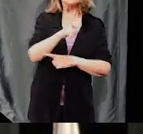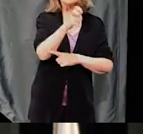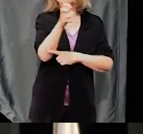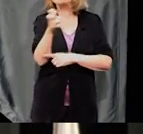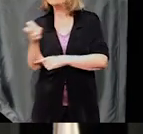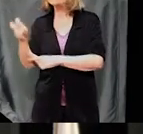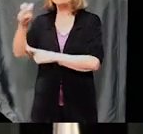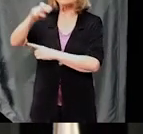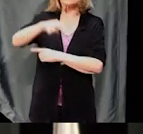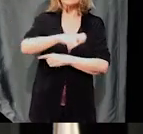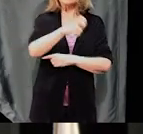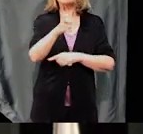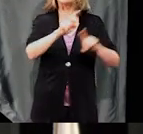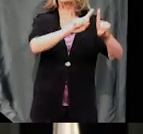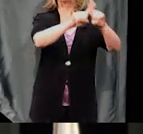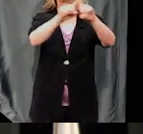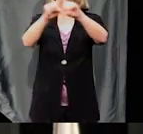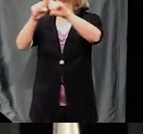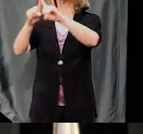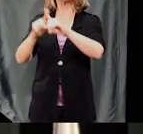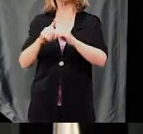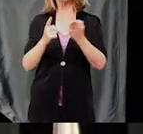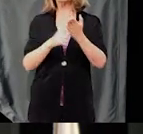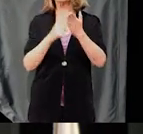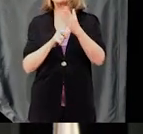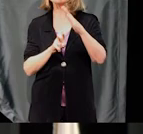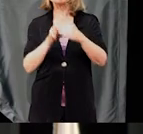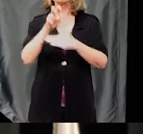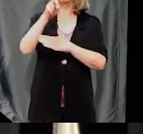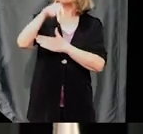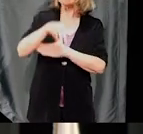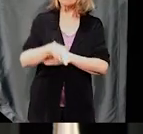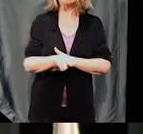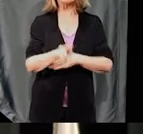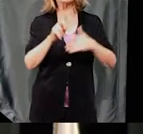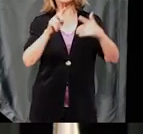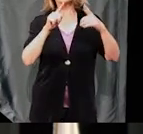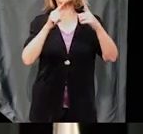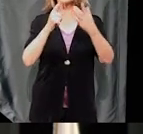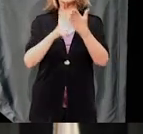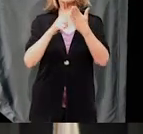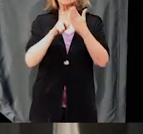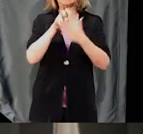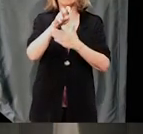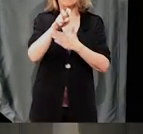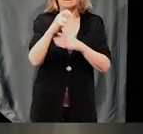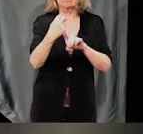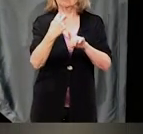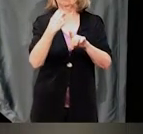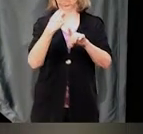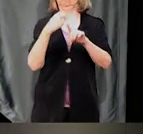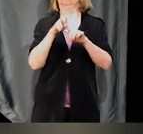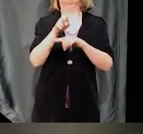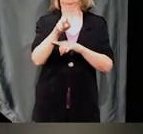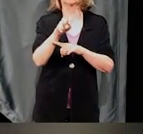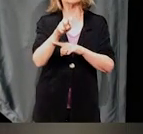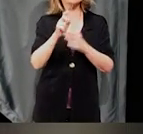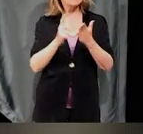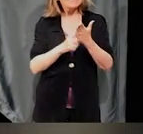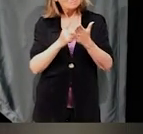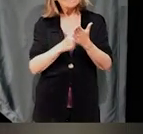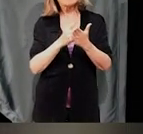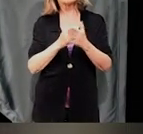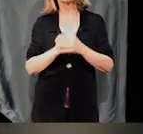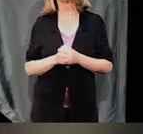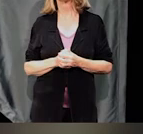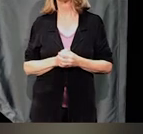in all sorts of directions. There can be ups and downs, circles and zigzags, back and forth. From my experiences